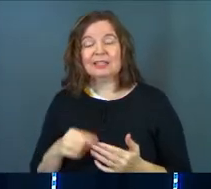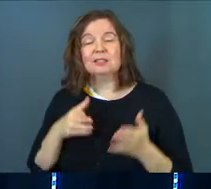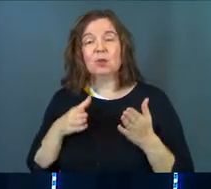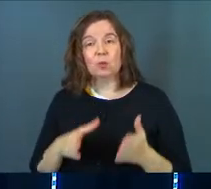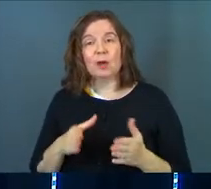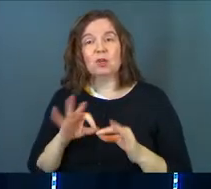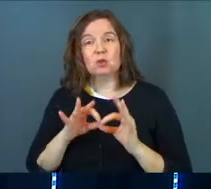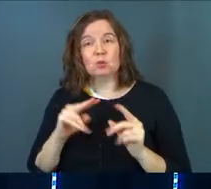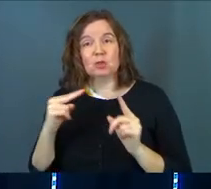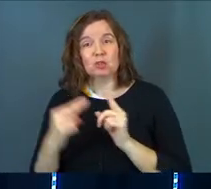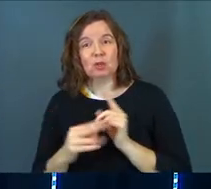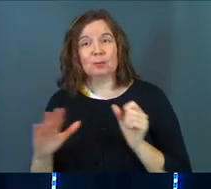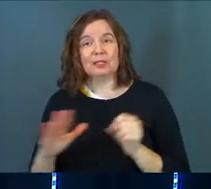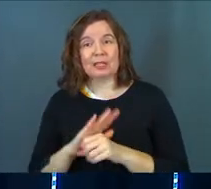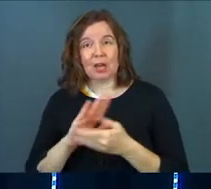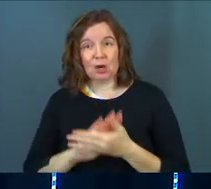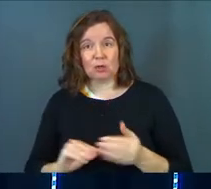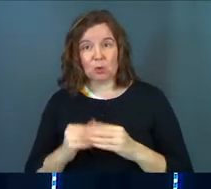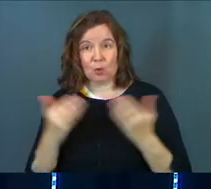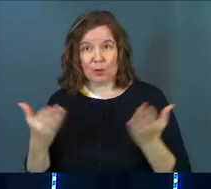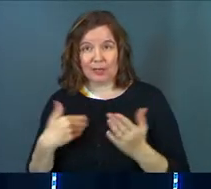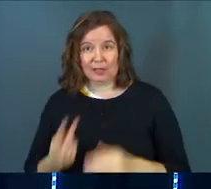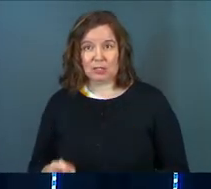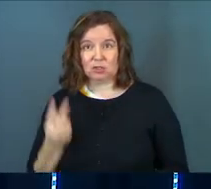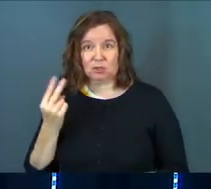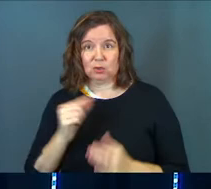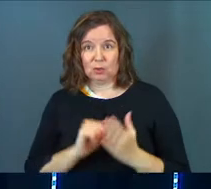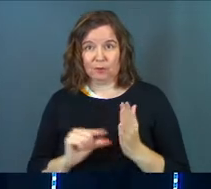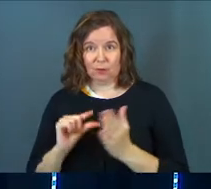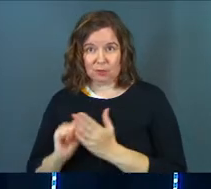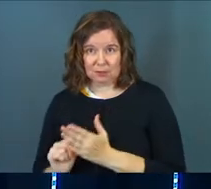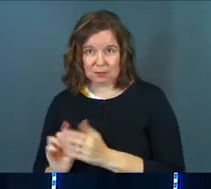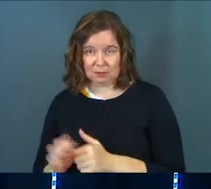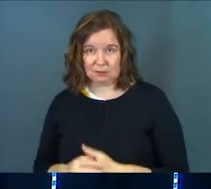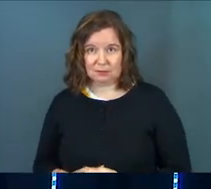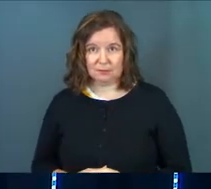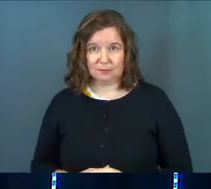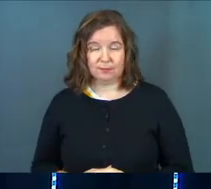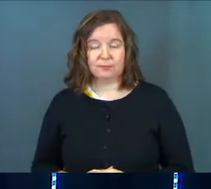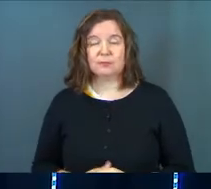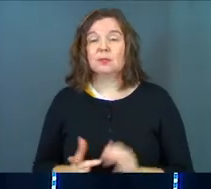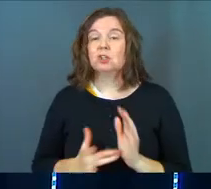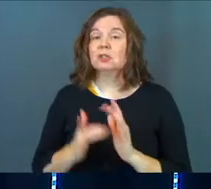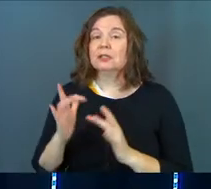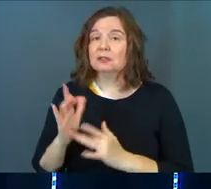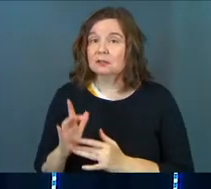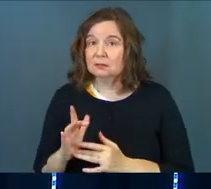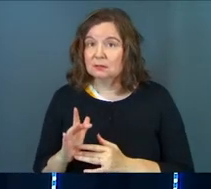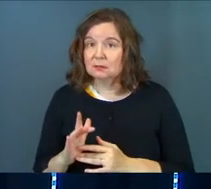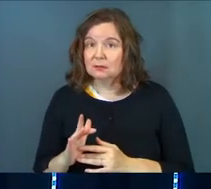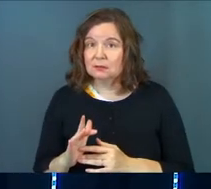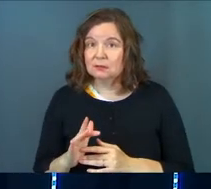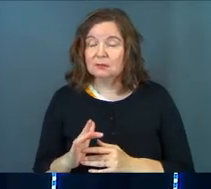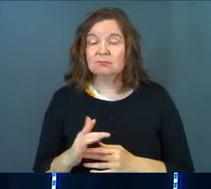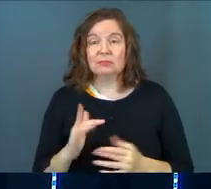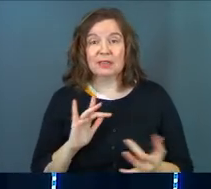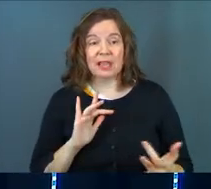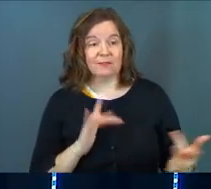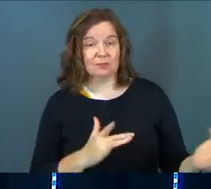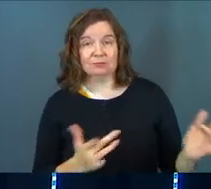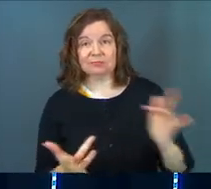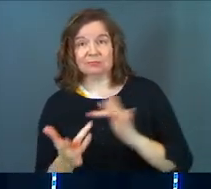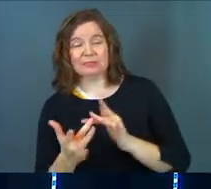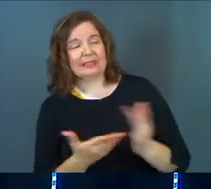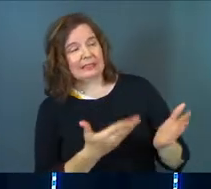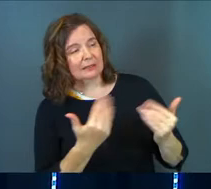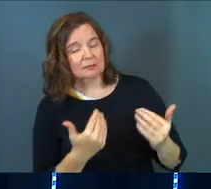is the way you interpret this entire story right here, these two verses. So Jesus, they've reached out to him